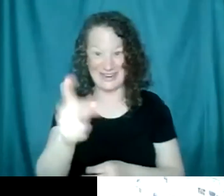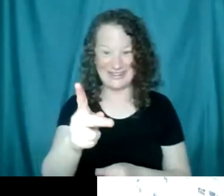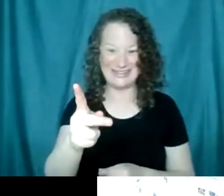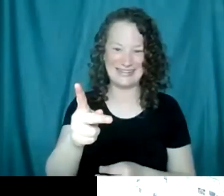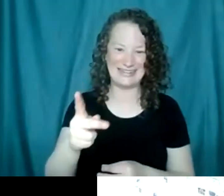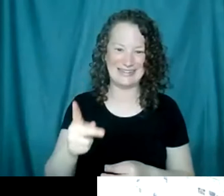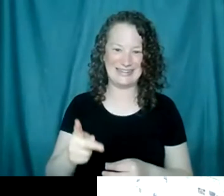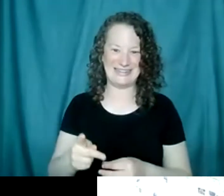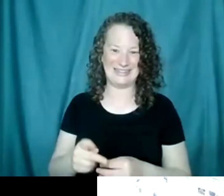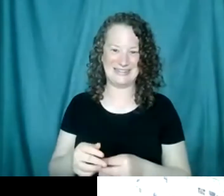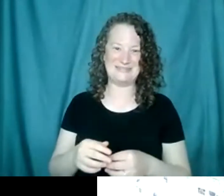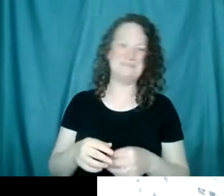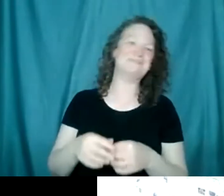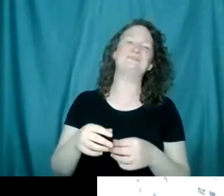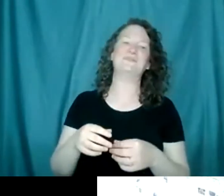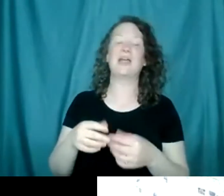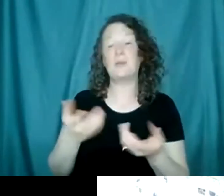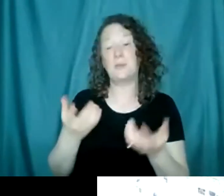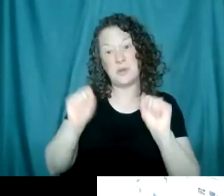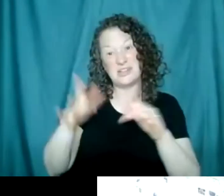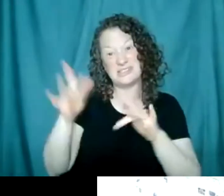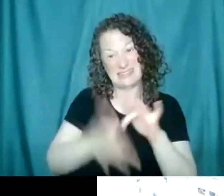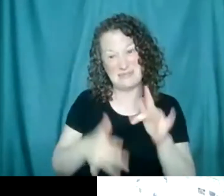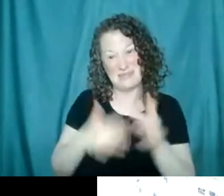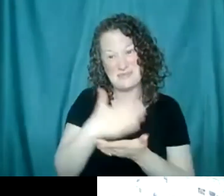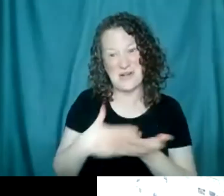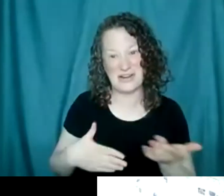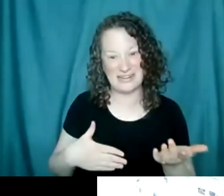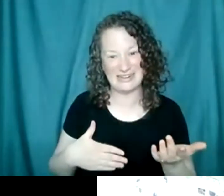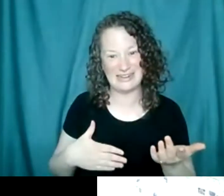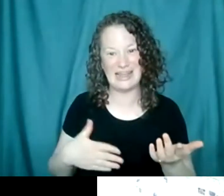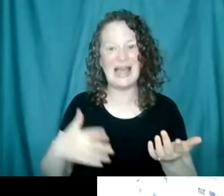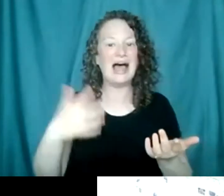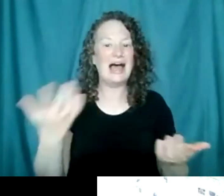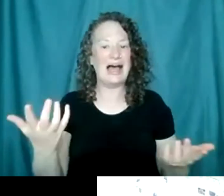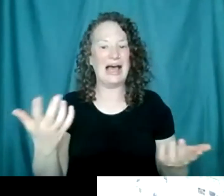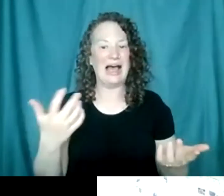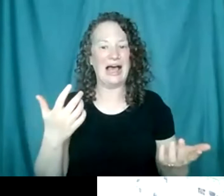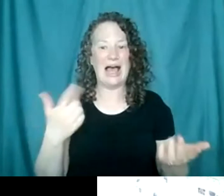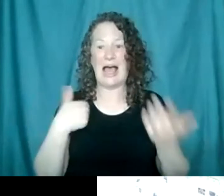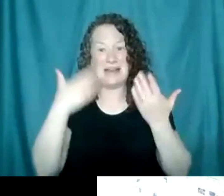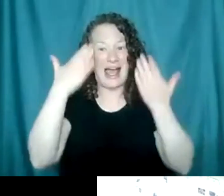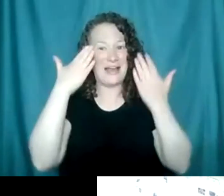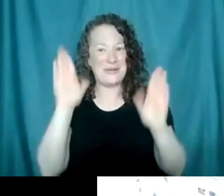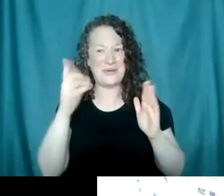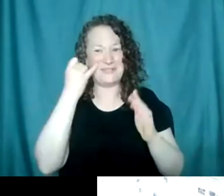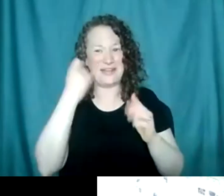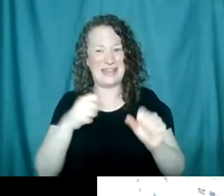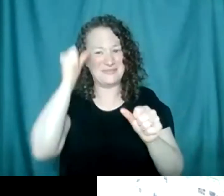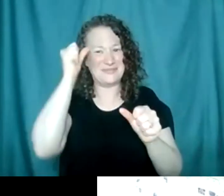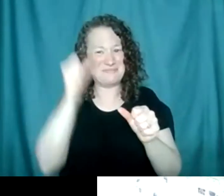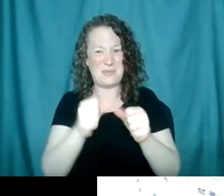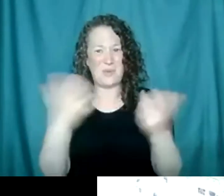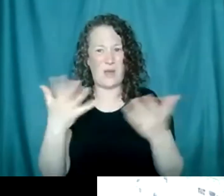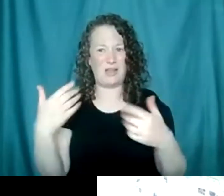that? We could also not do this. That's fine as well. I'm like, ooh, I don't know if I can remember everything that's been grown